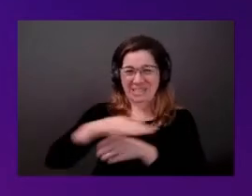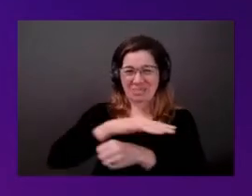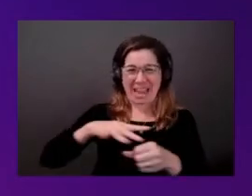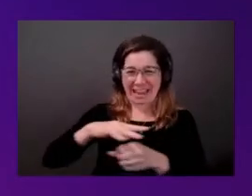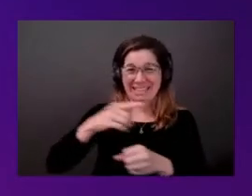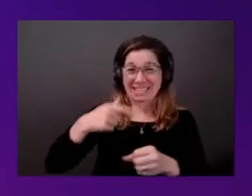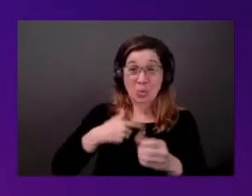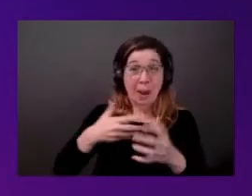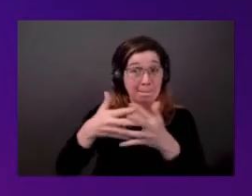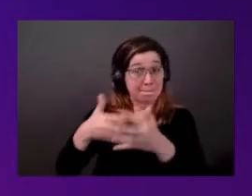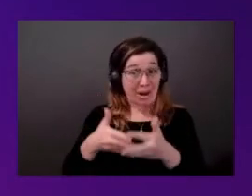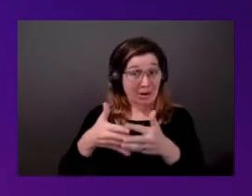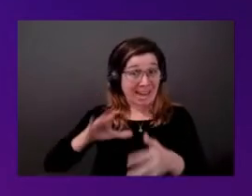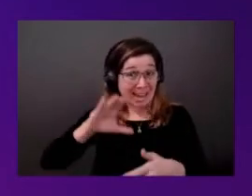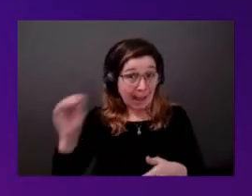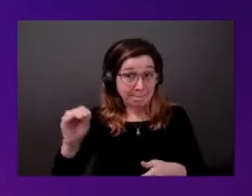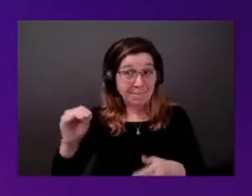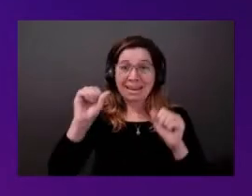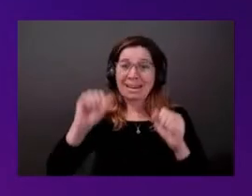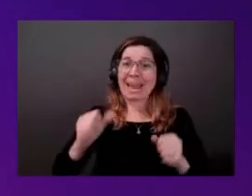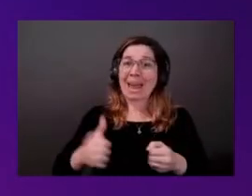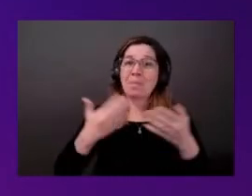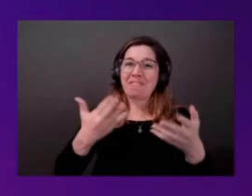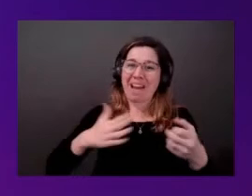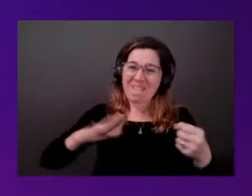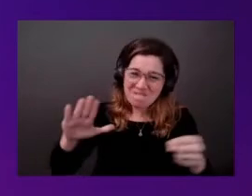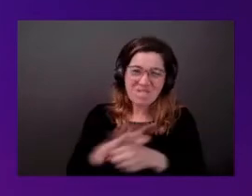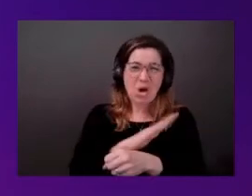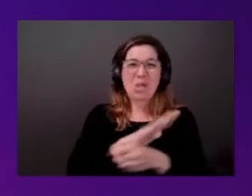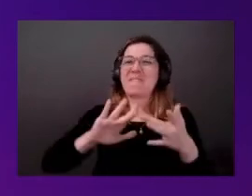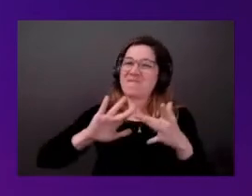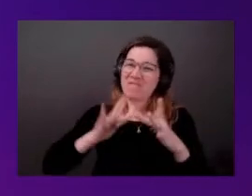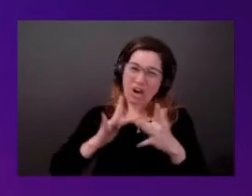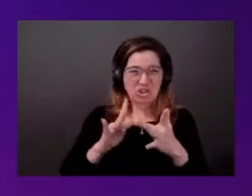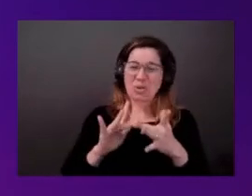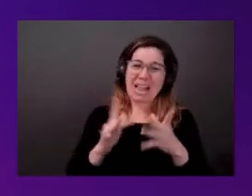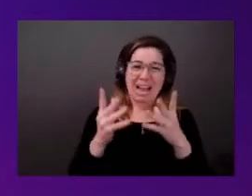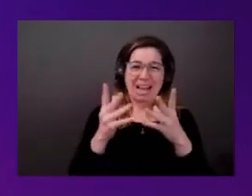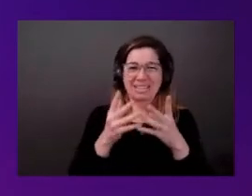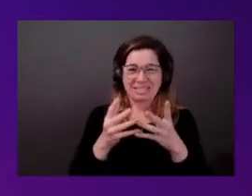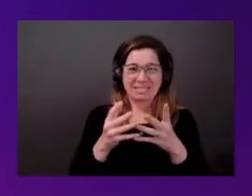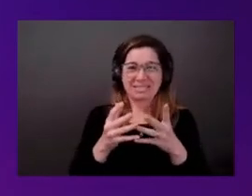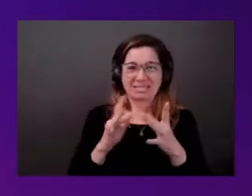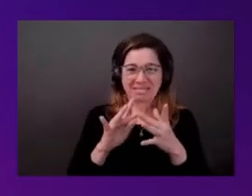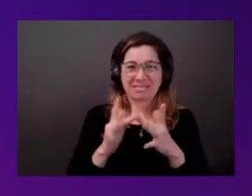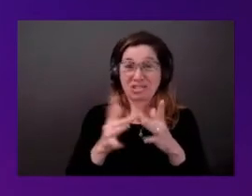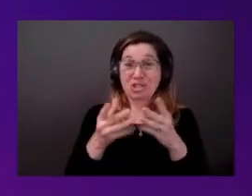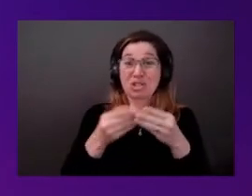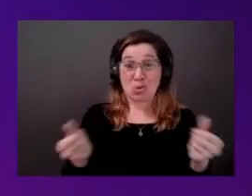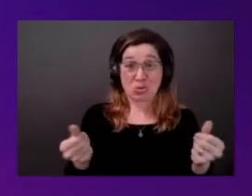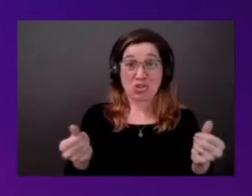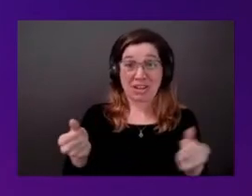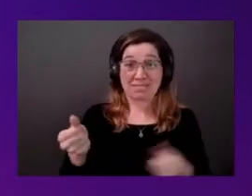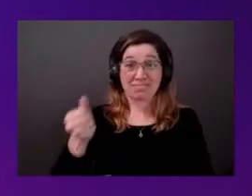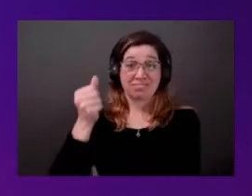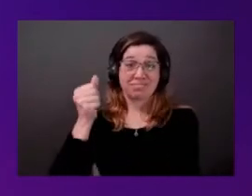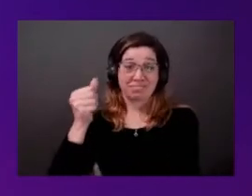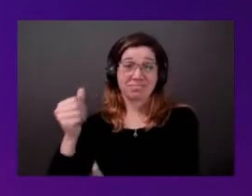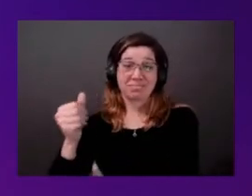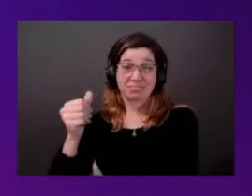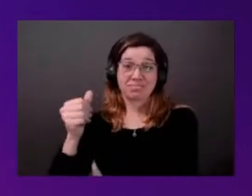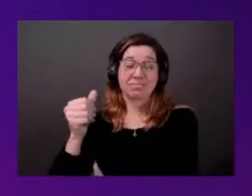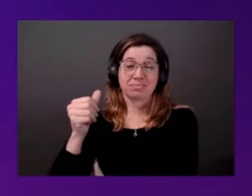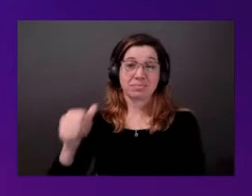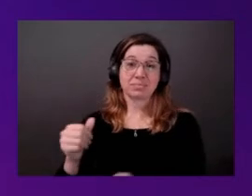fully virtualized RAN solution. Not only do we provide a fully virtualized solution, we are also one of the